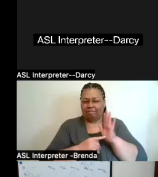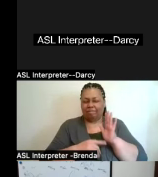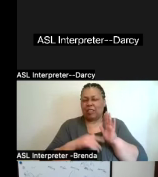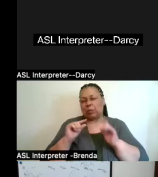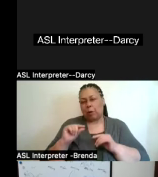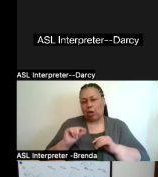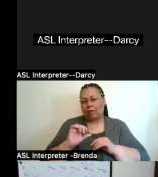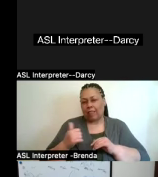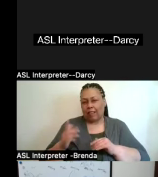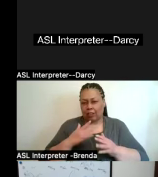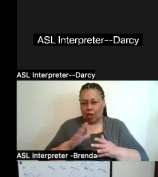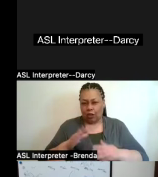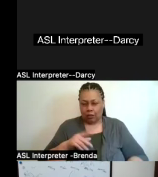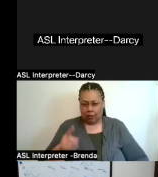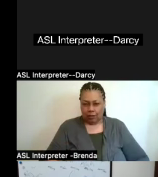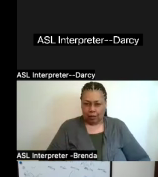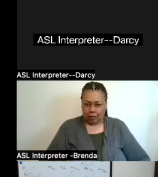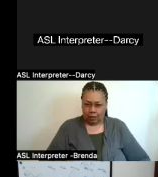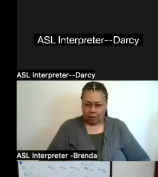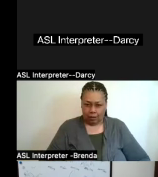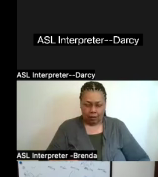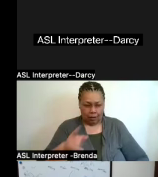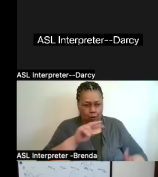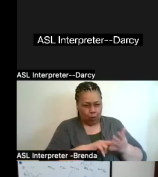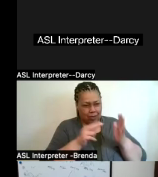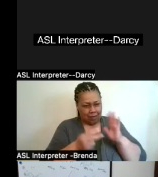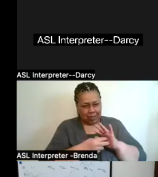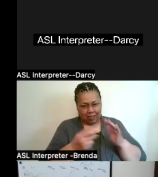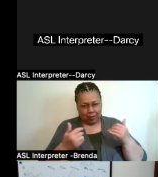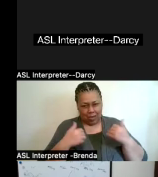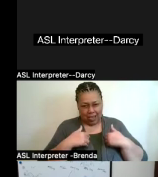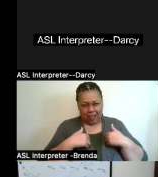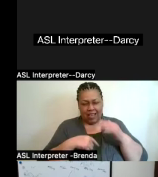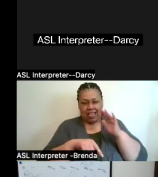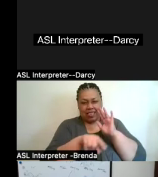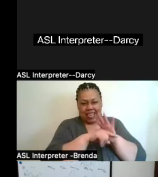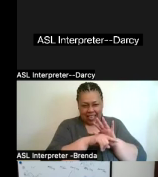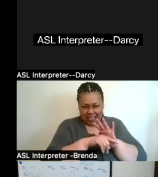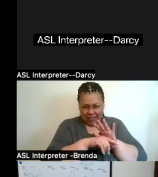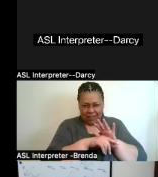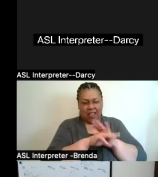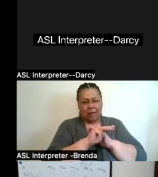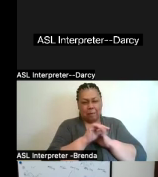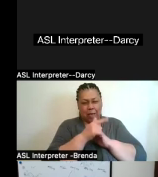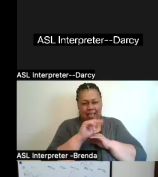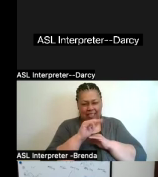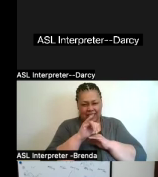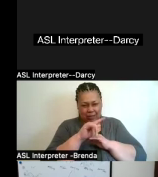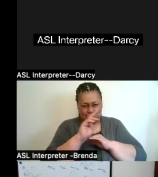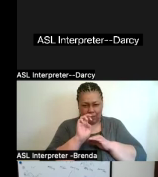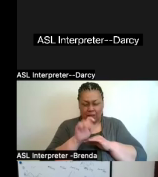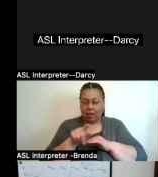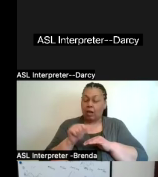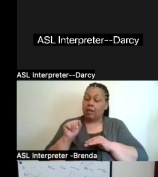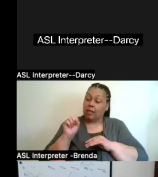smaller. Gabrielle, could you explain what it means to have a negative magnitude? Yeah,